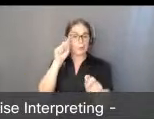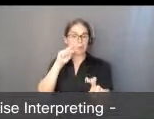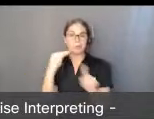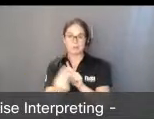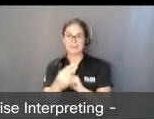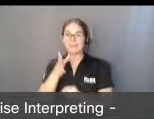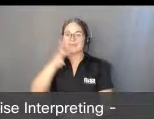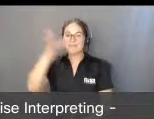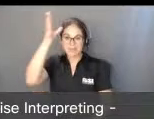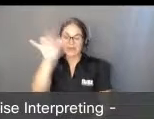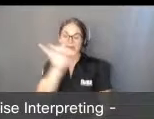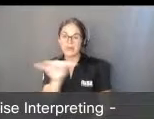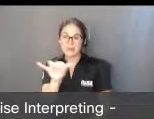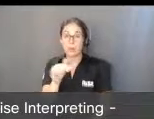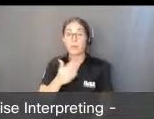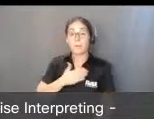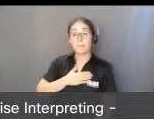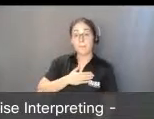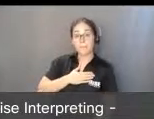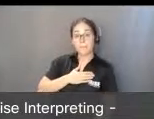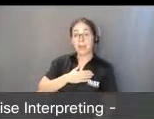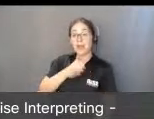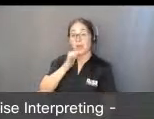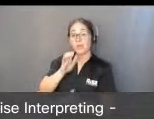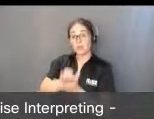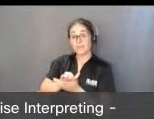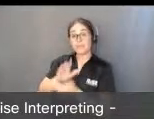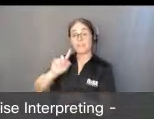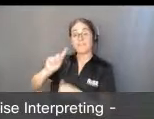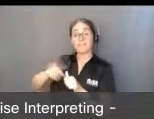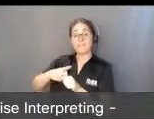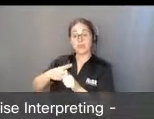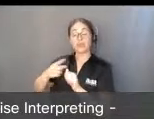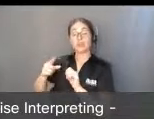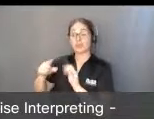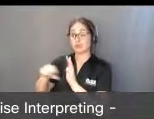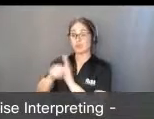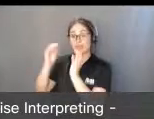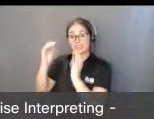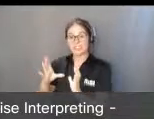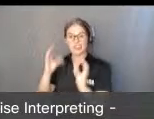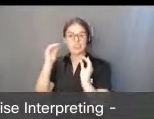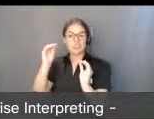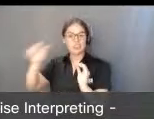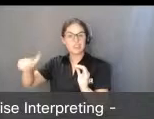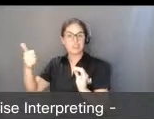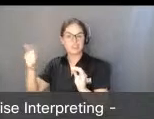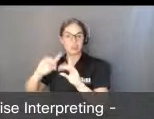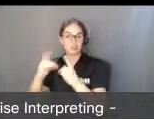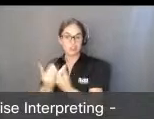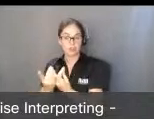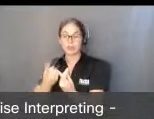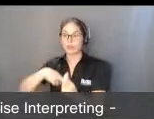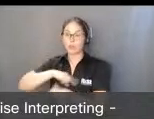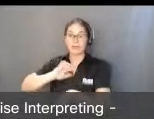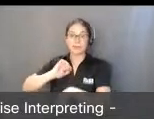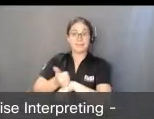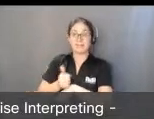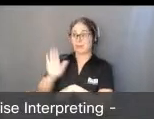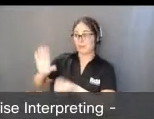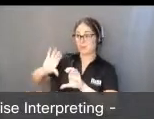a first grade teacher who teaches in a neighboring district, and we've been setting up her classroom here at